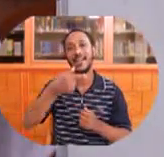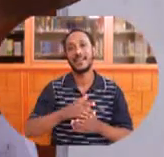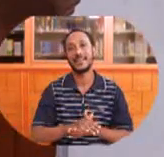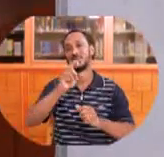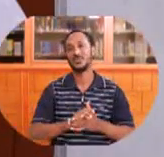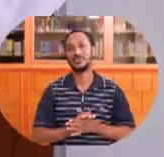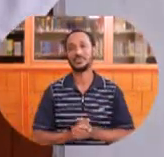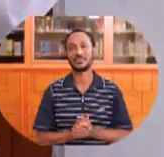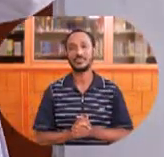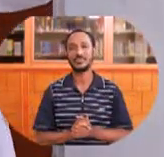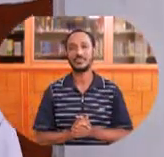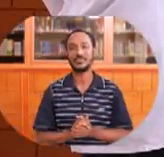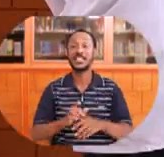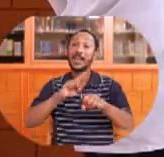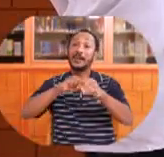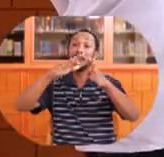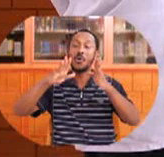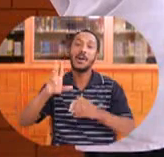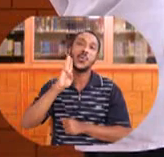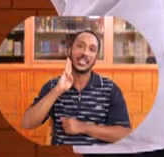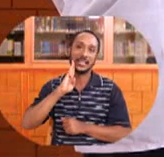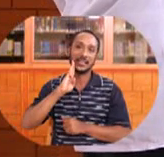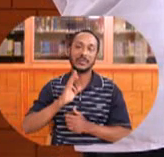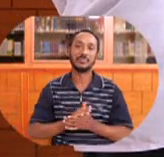softening of temporary